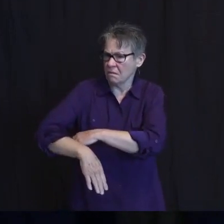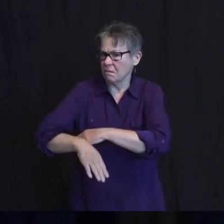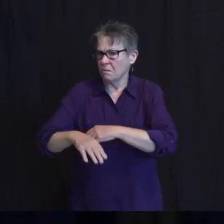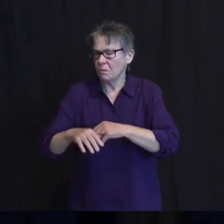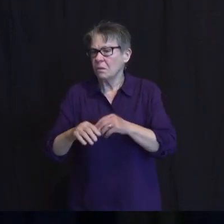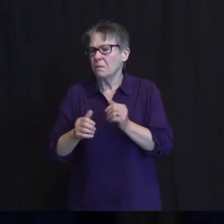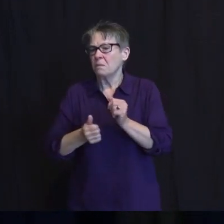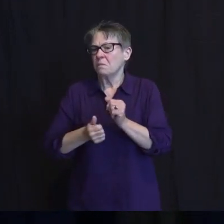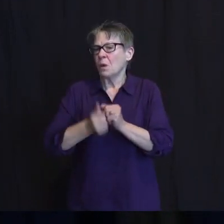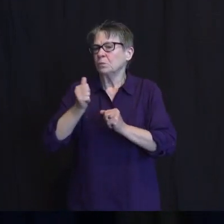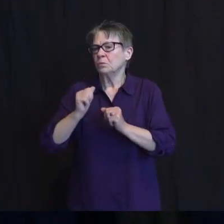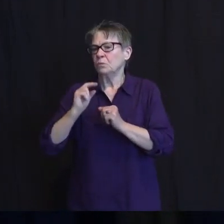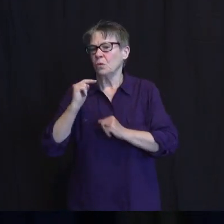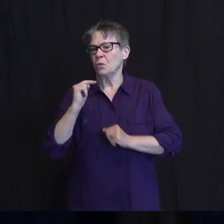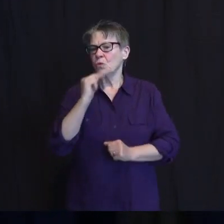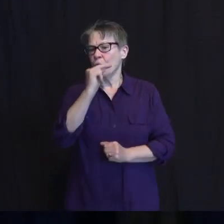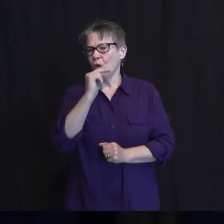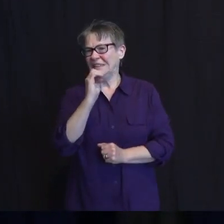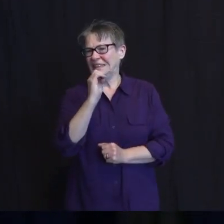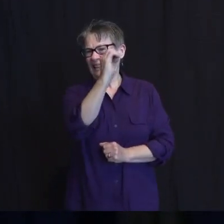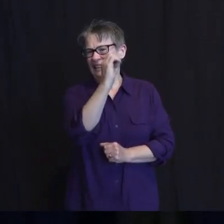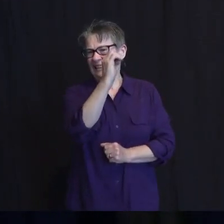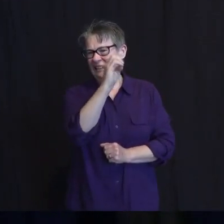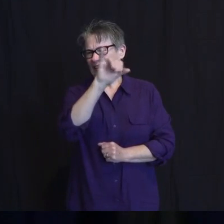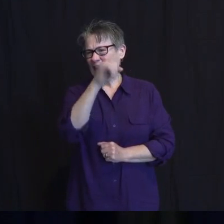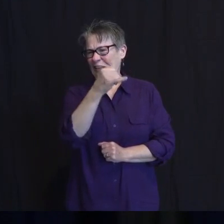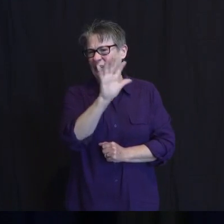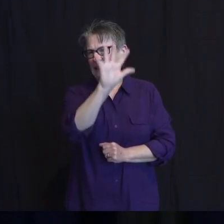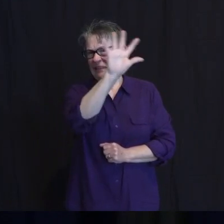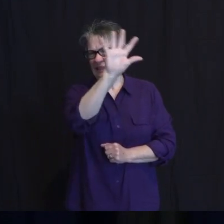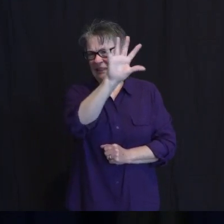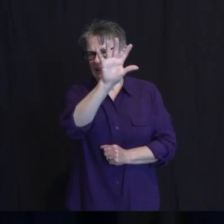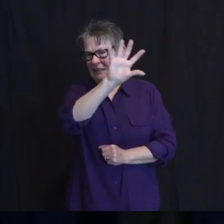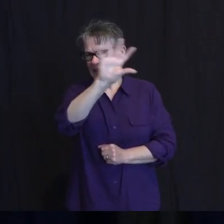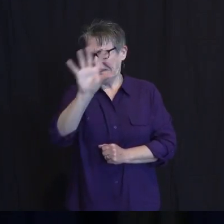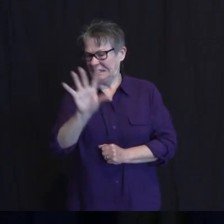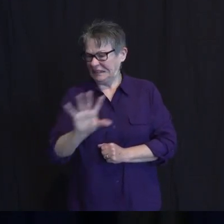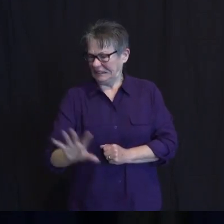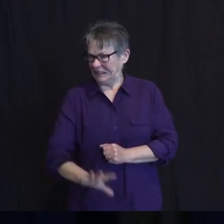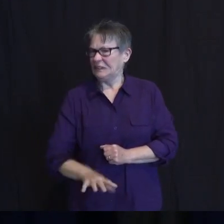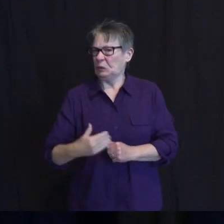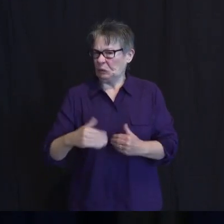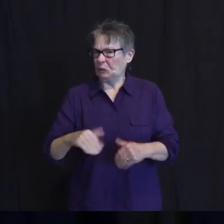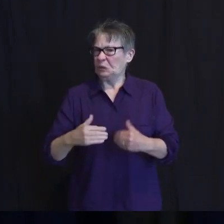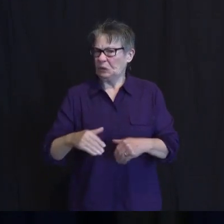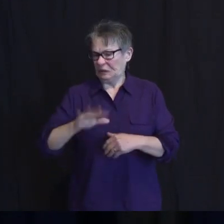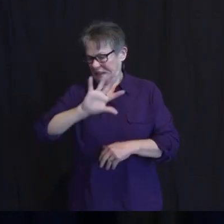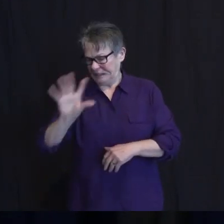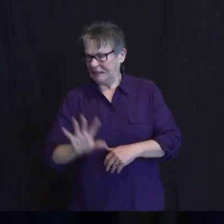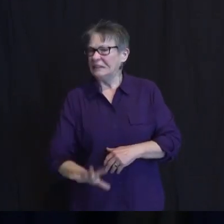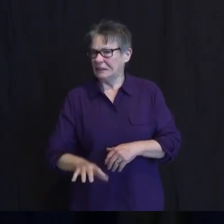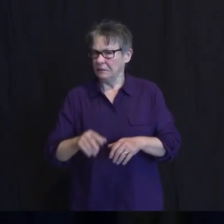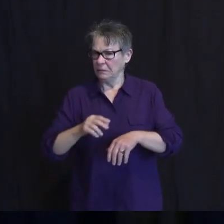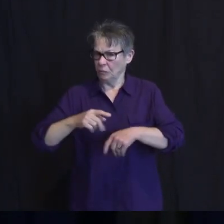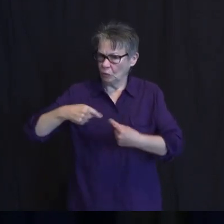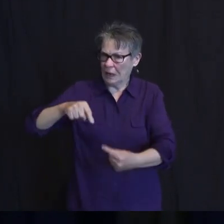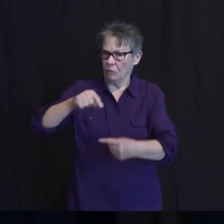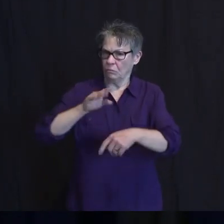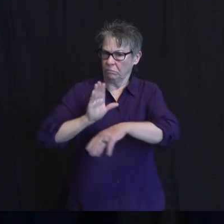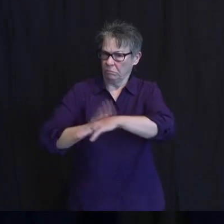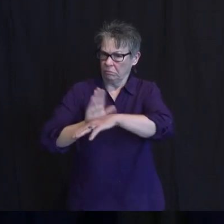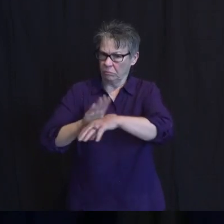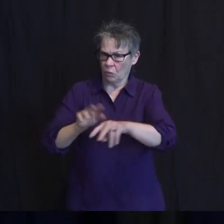under that tornado watch. The difference between the watch and the warning is really the watch is about broad areas where conditions could